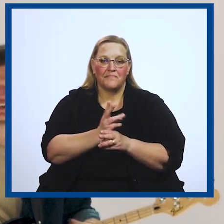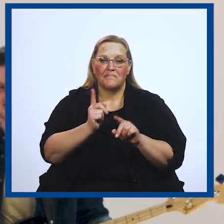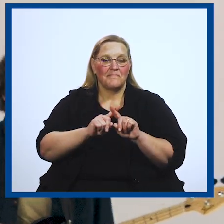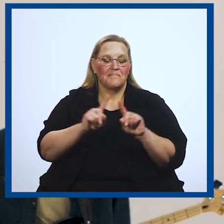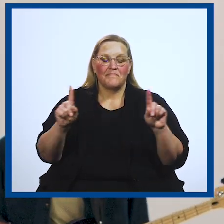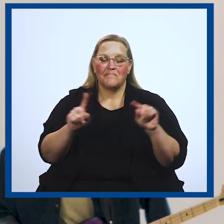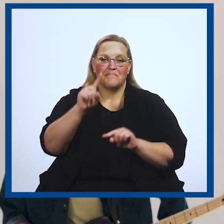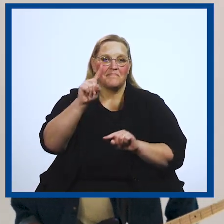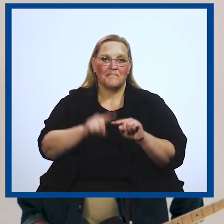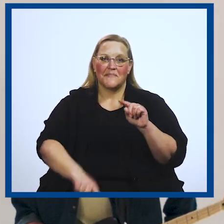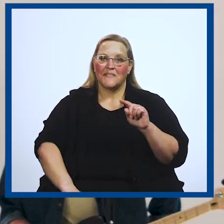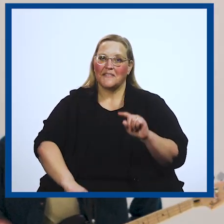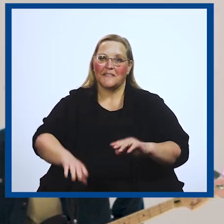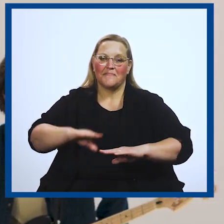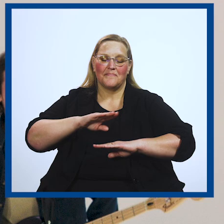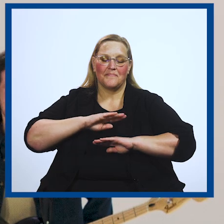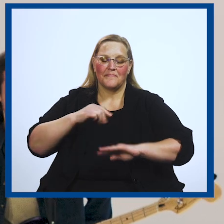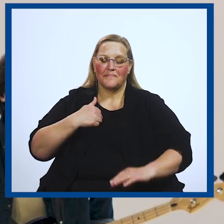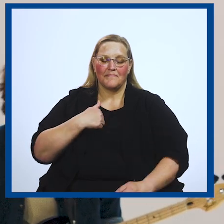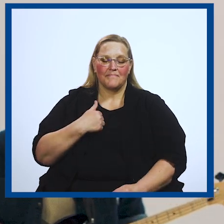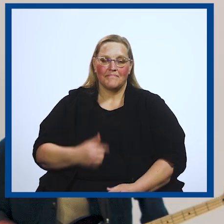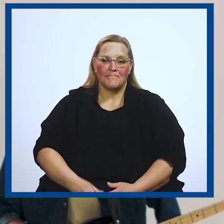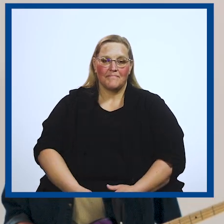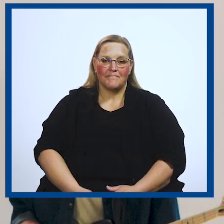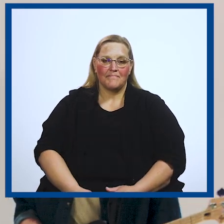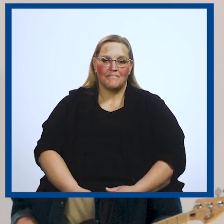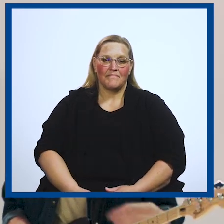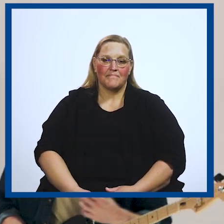but it couldn't fill me.